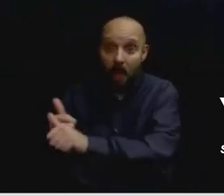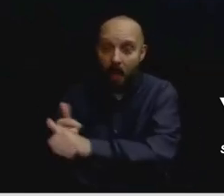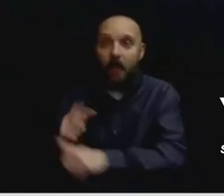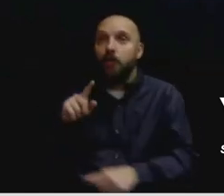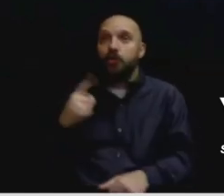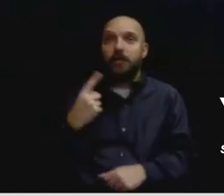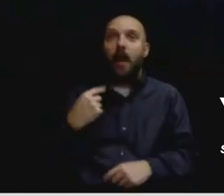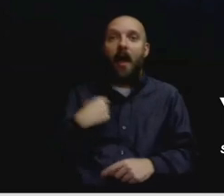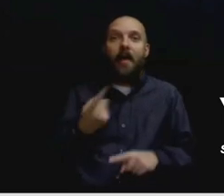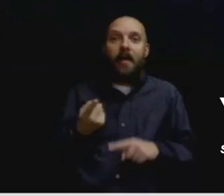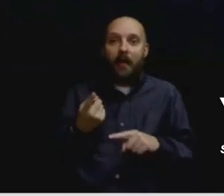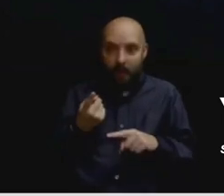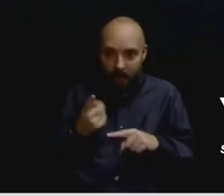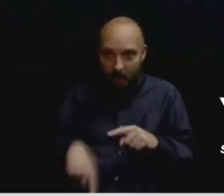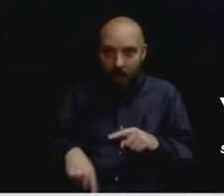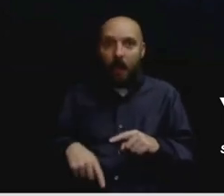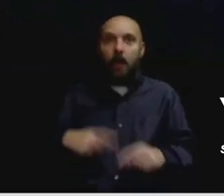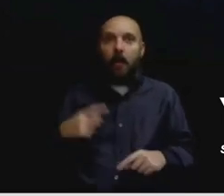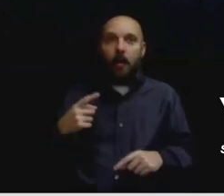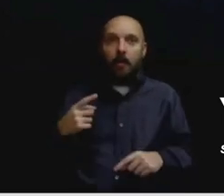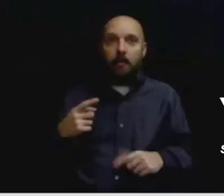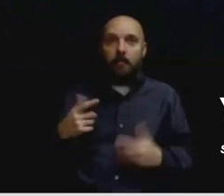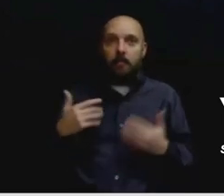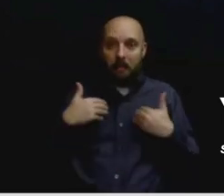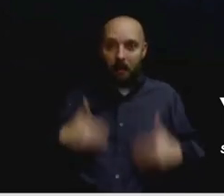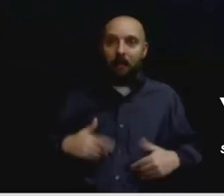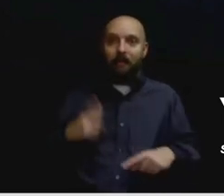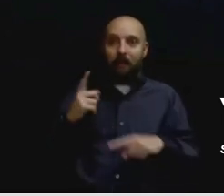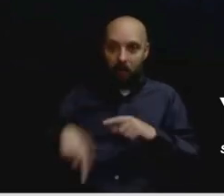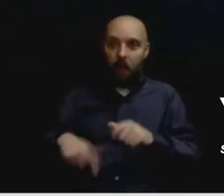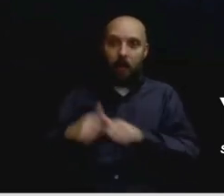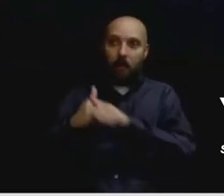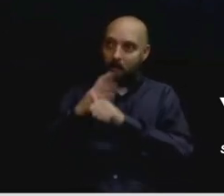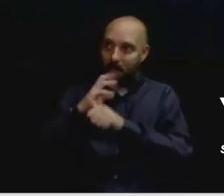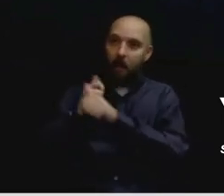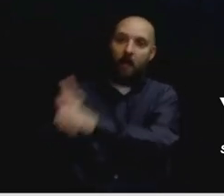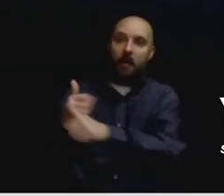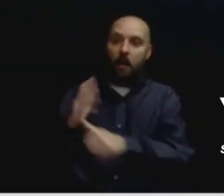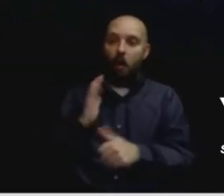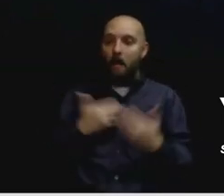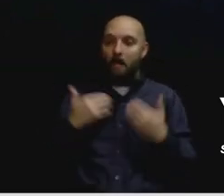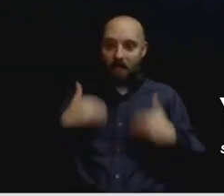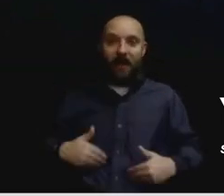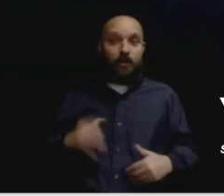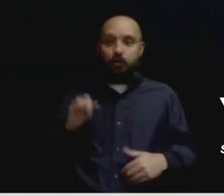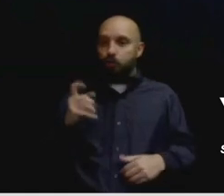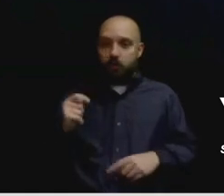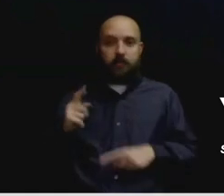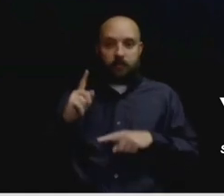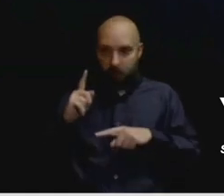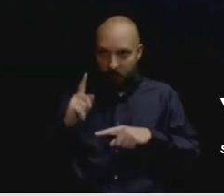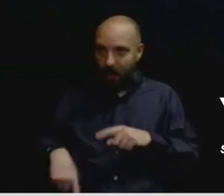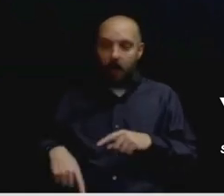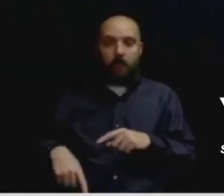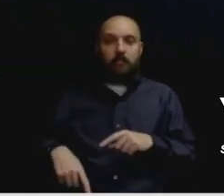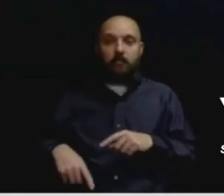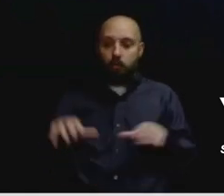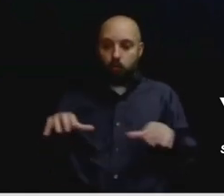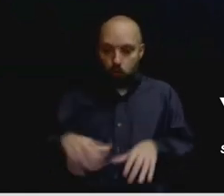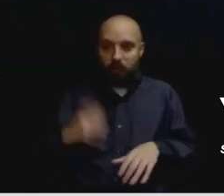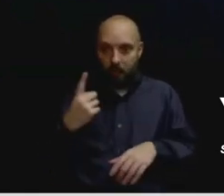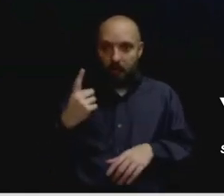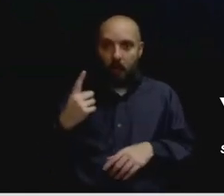to always be compliant. Our bodies aren't always able to do something when